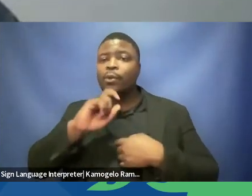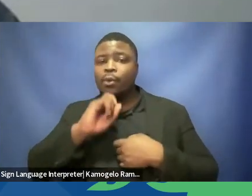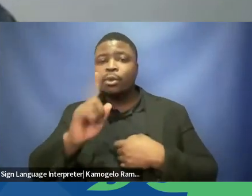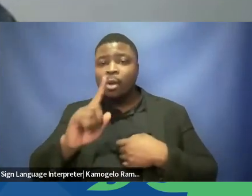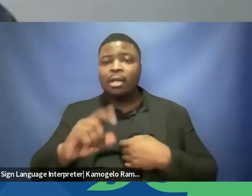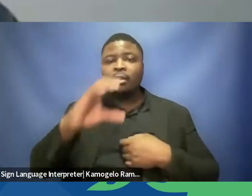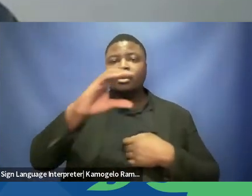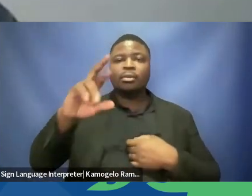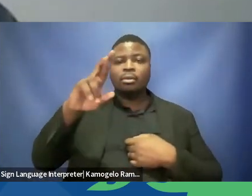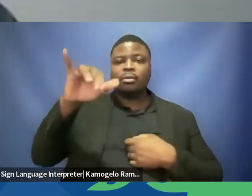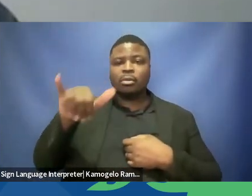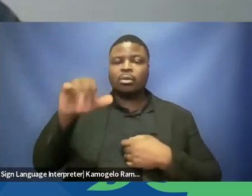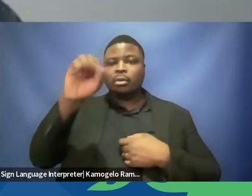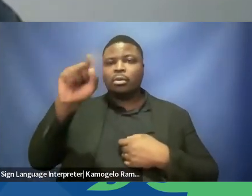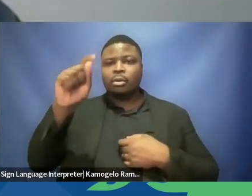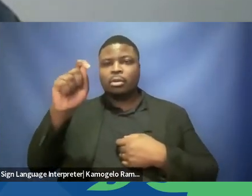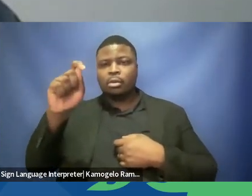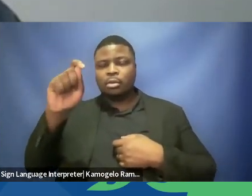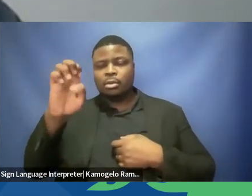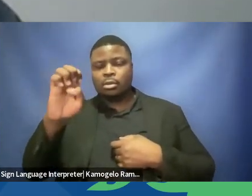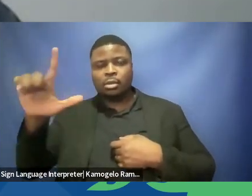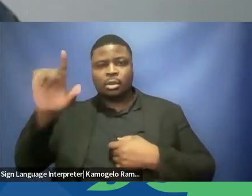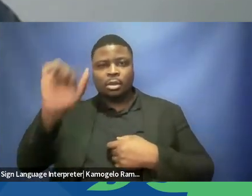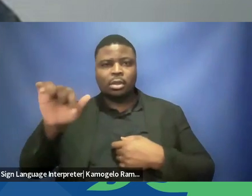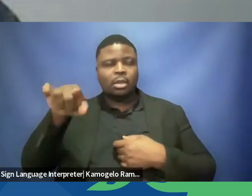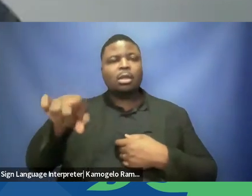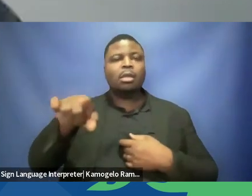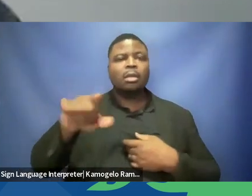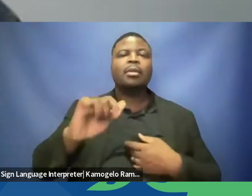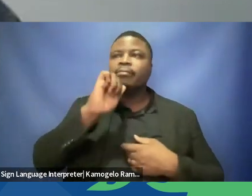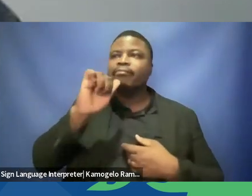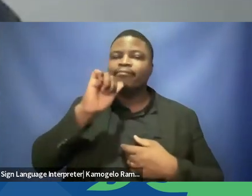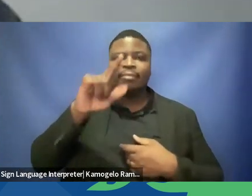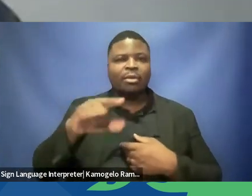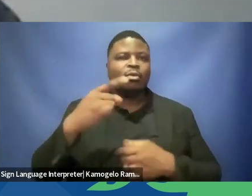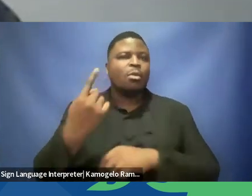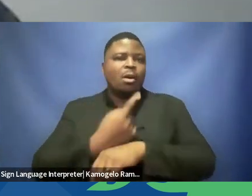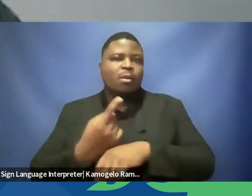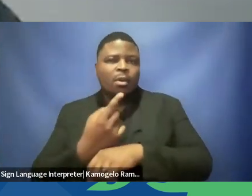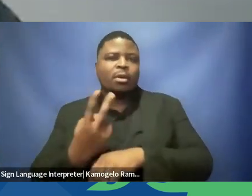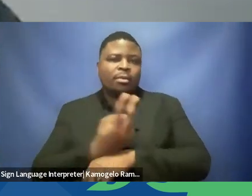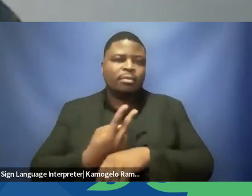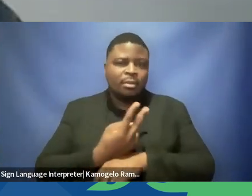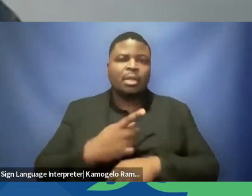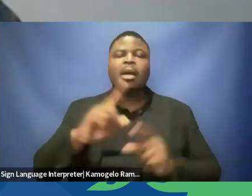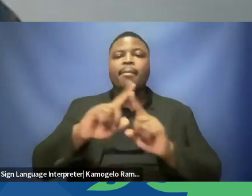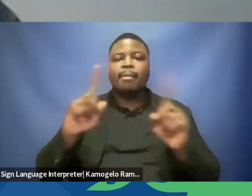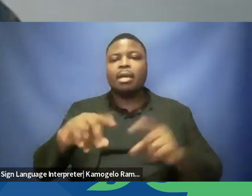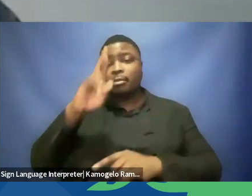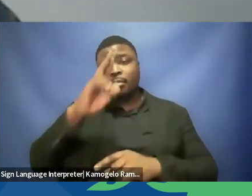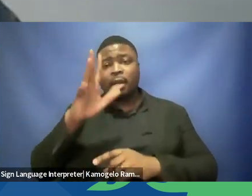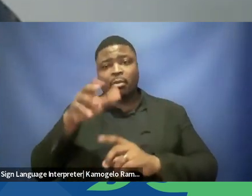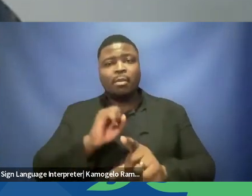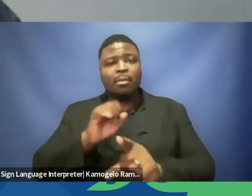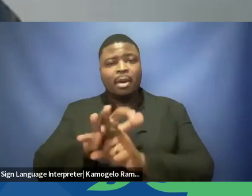even if it's just for 20 minutes or an hour. And we continue to use the crystal because that's the only happiness that we experience in our life. What